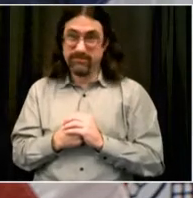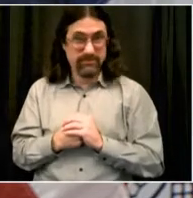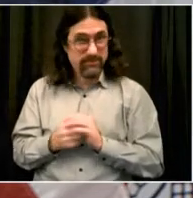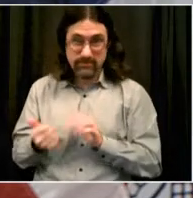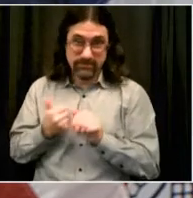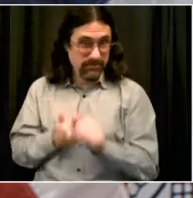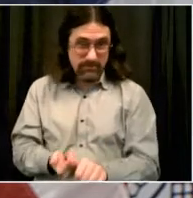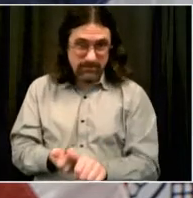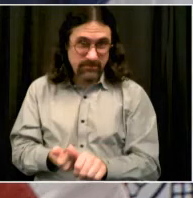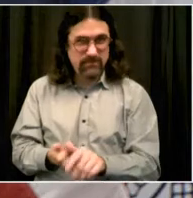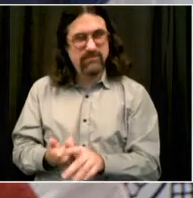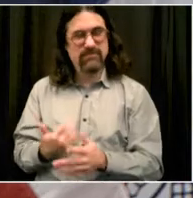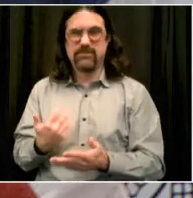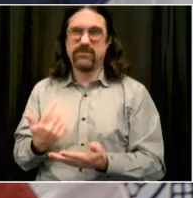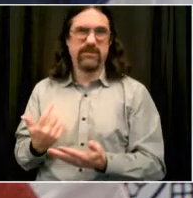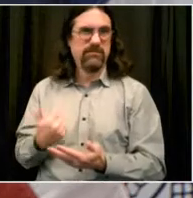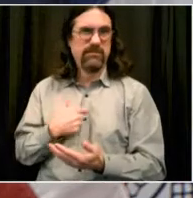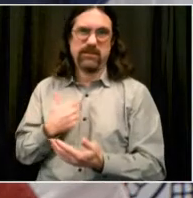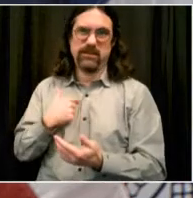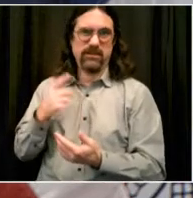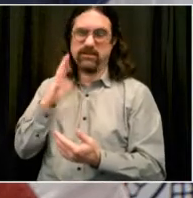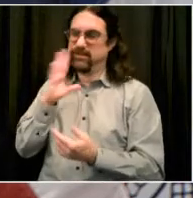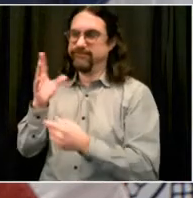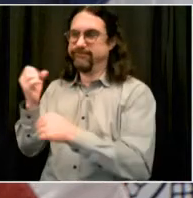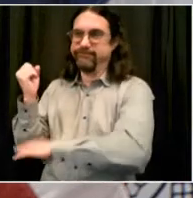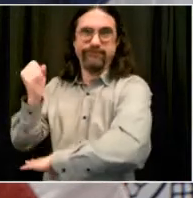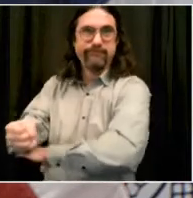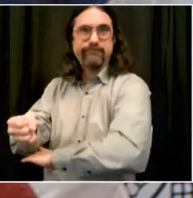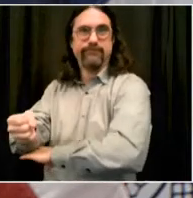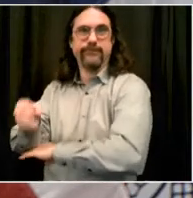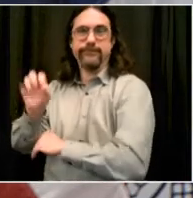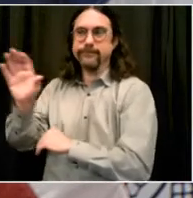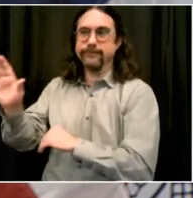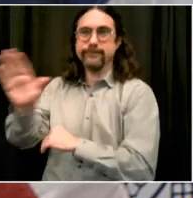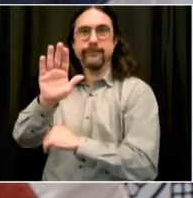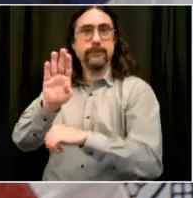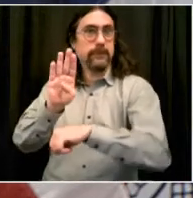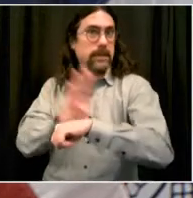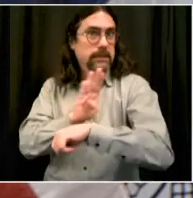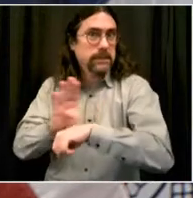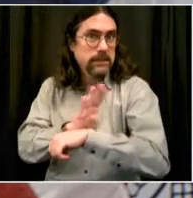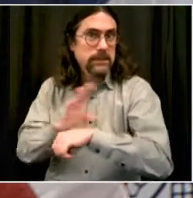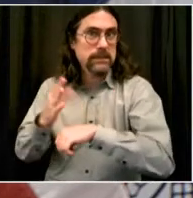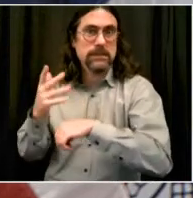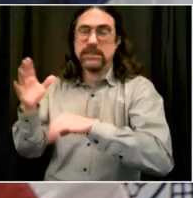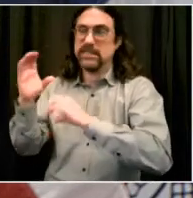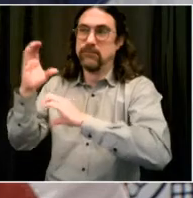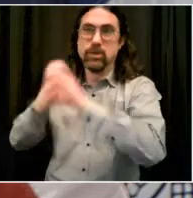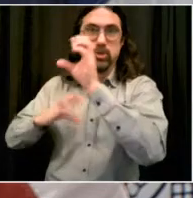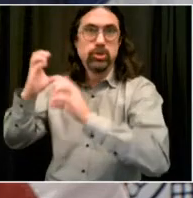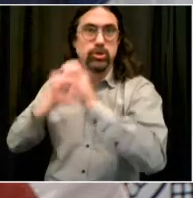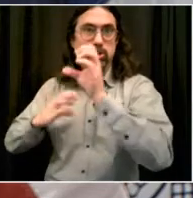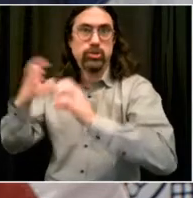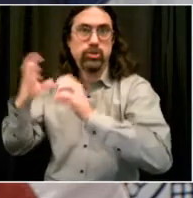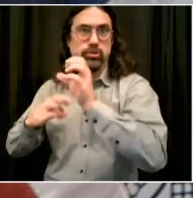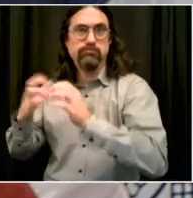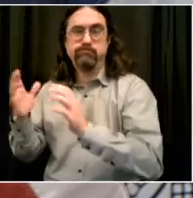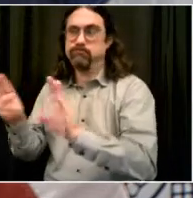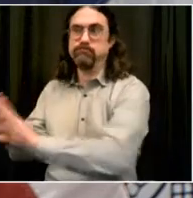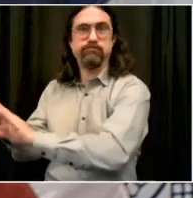occasionally. You can come back. Do you need to come back, or are you good? I would appreciate that. Thank you. Yes, we'll give you credit.